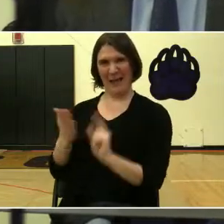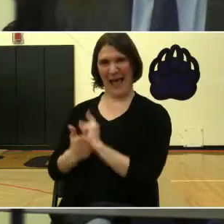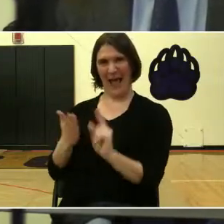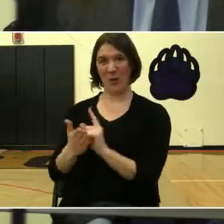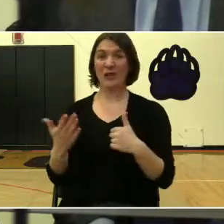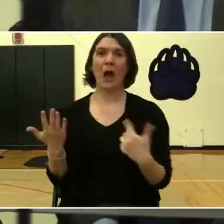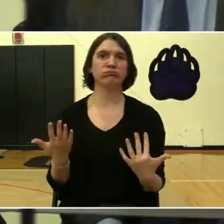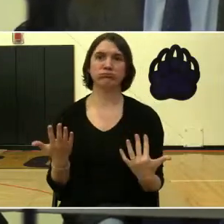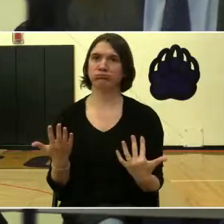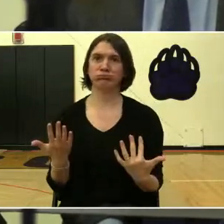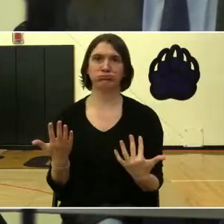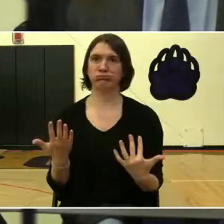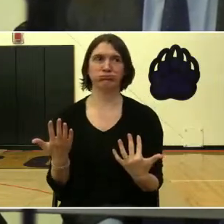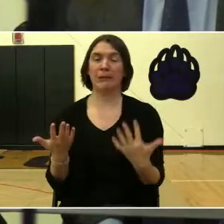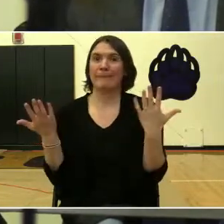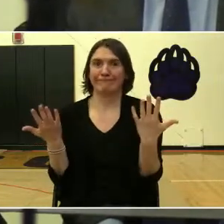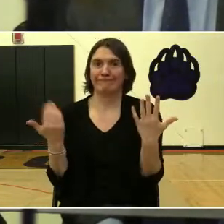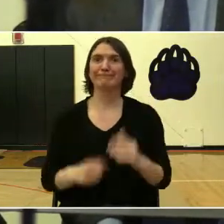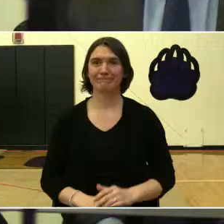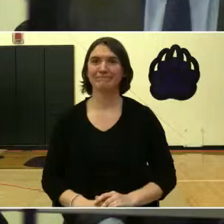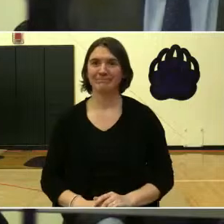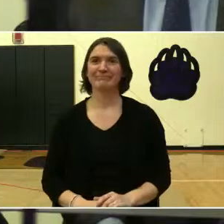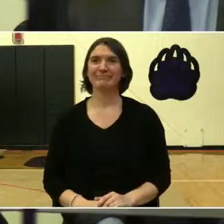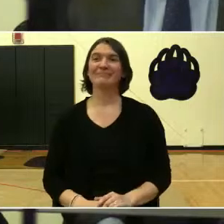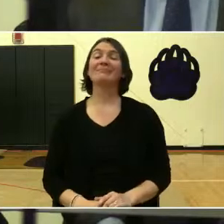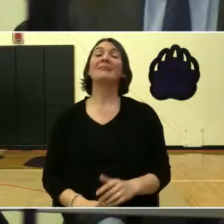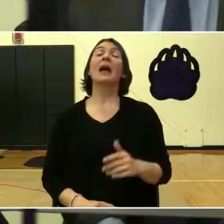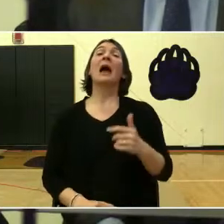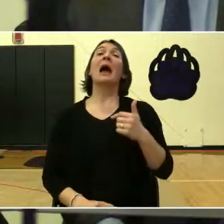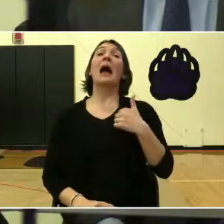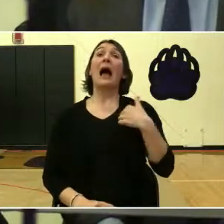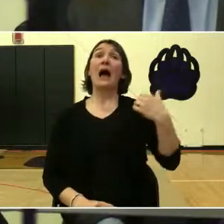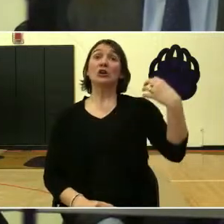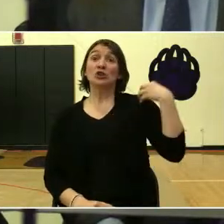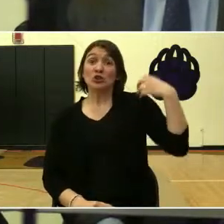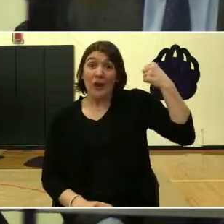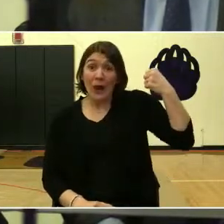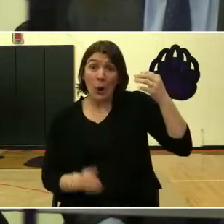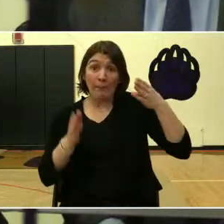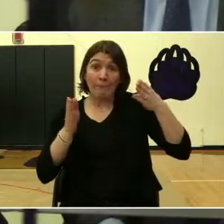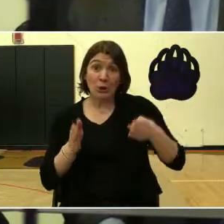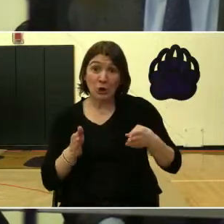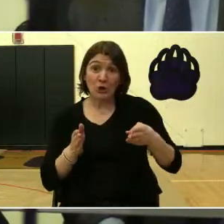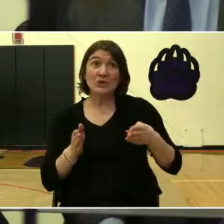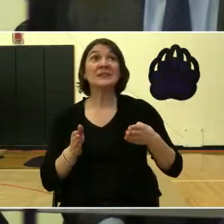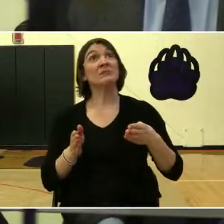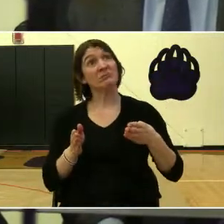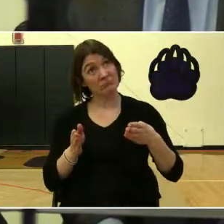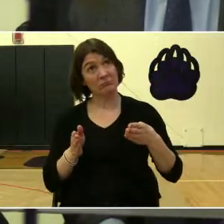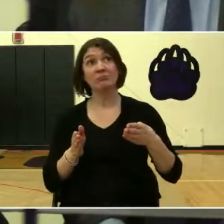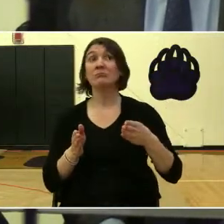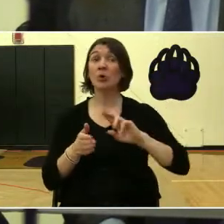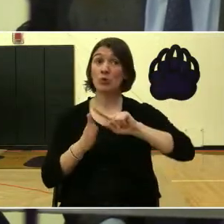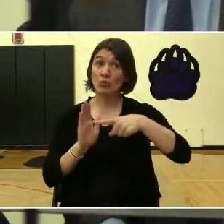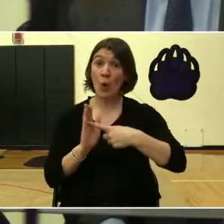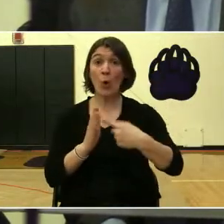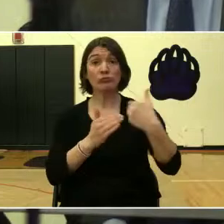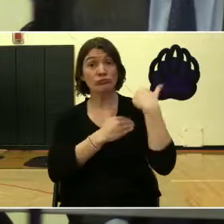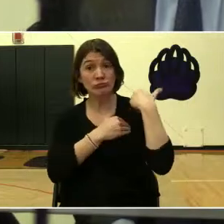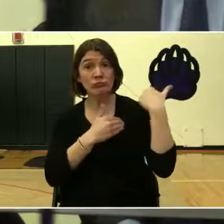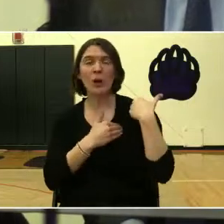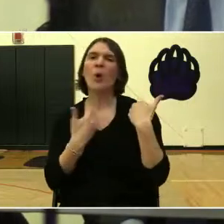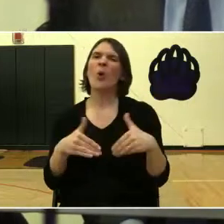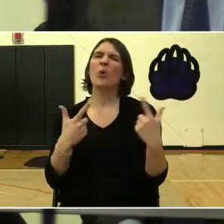didn't come up with a really good answer um I can speak as the chairperson you uh there are a lot